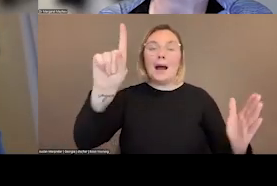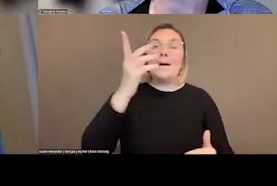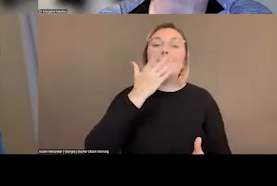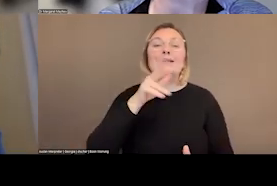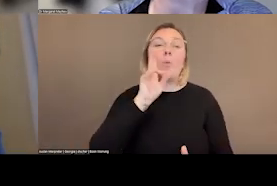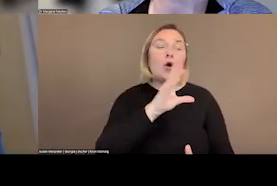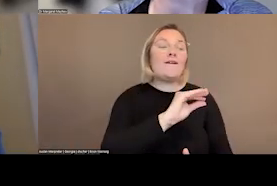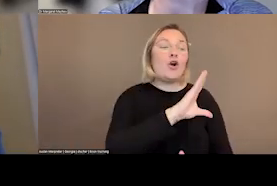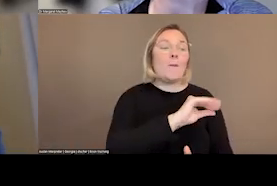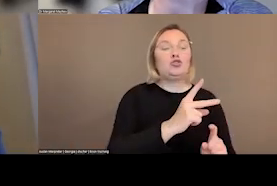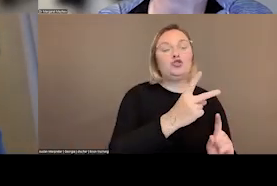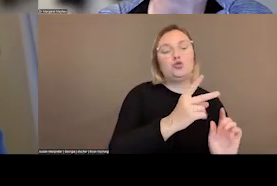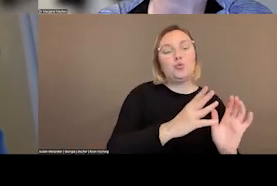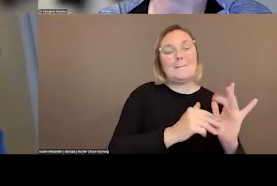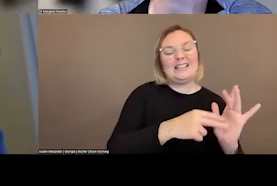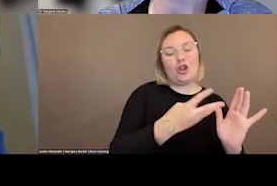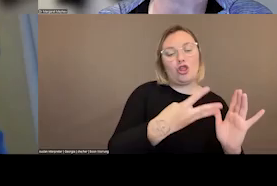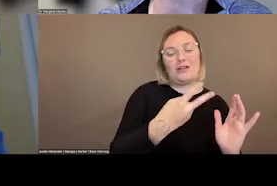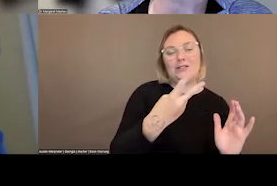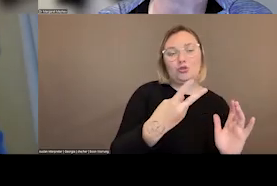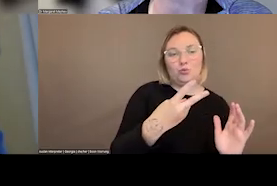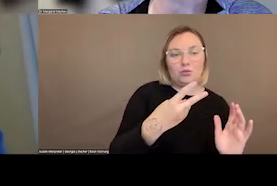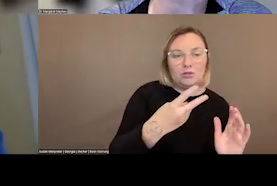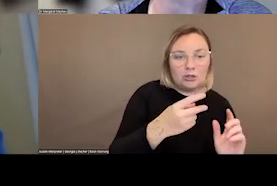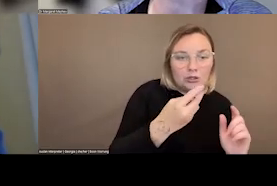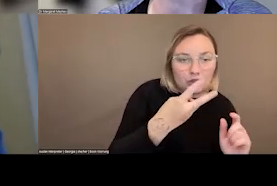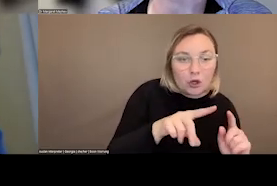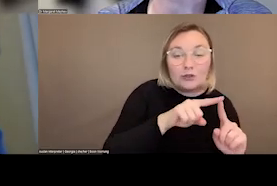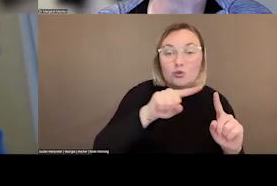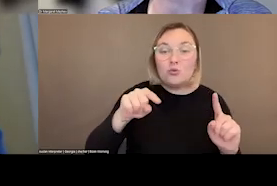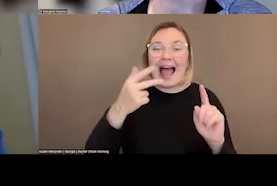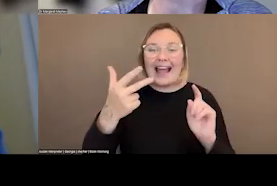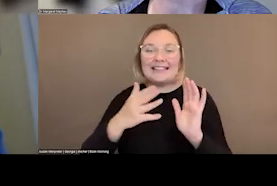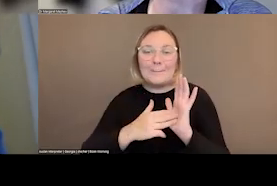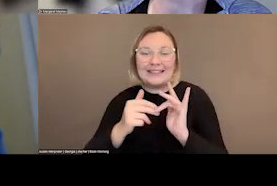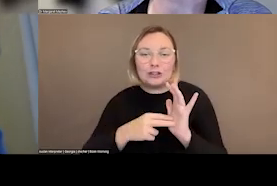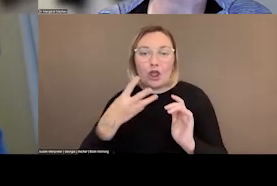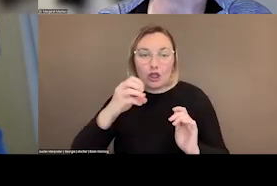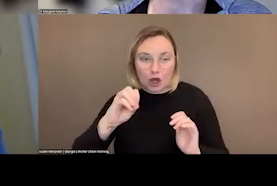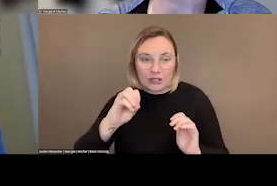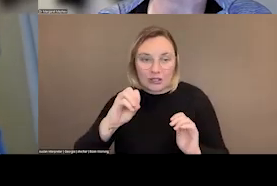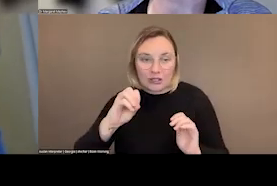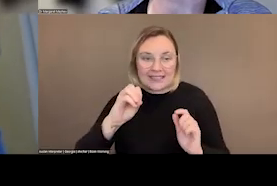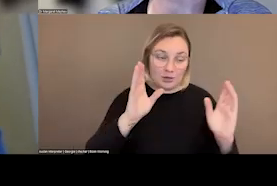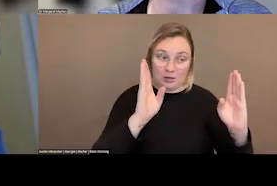from 2 minutes 30 to 8 minutes 30, and